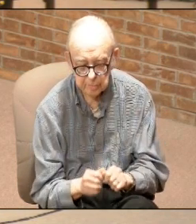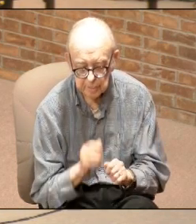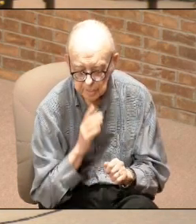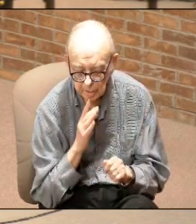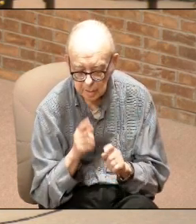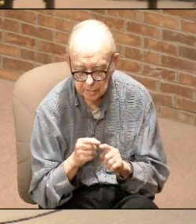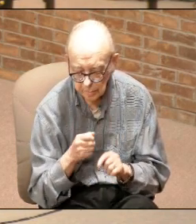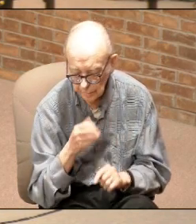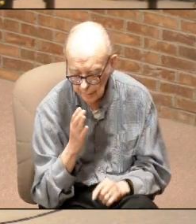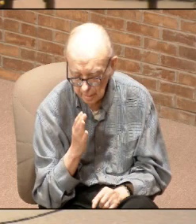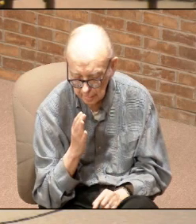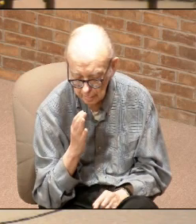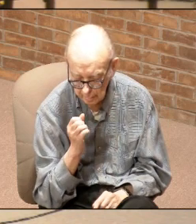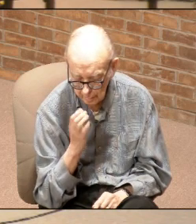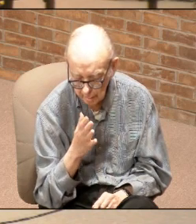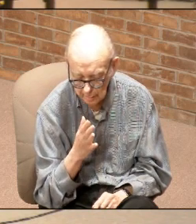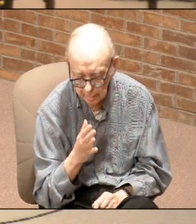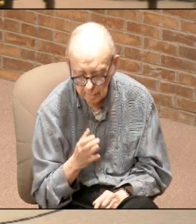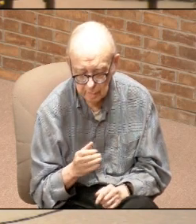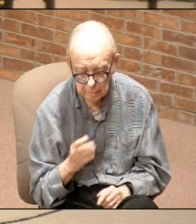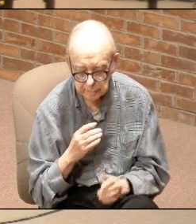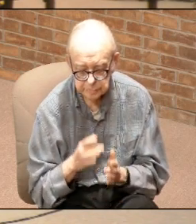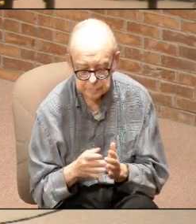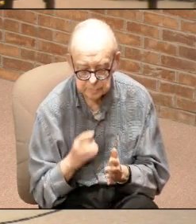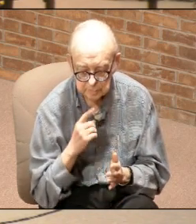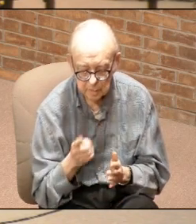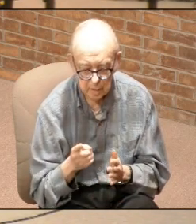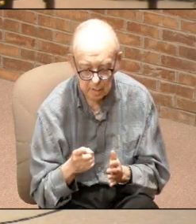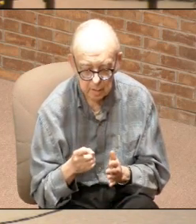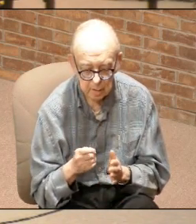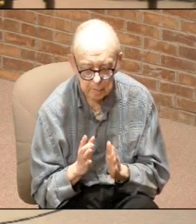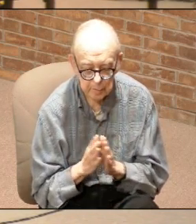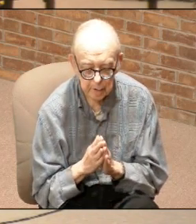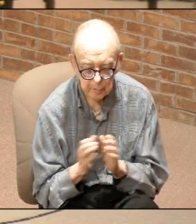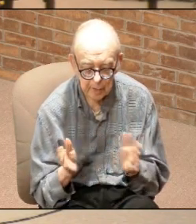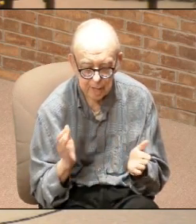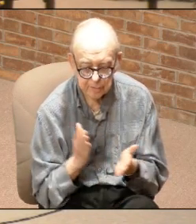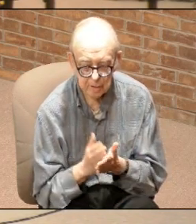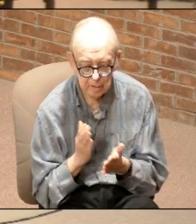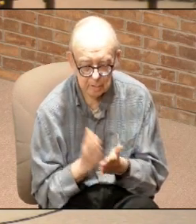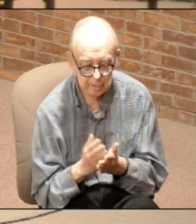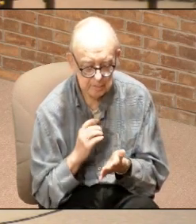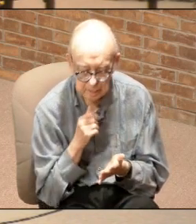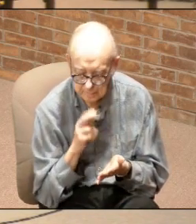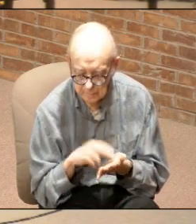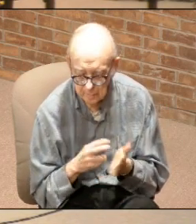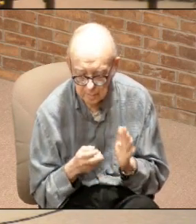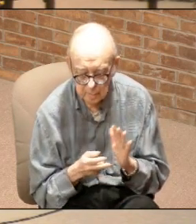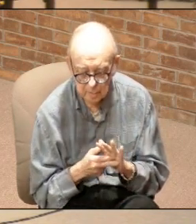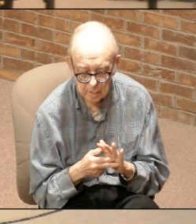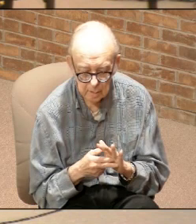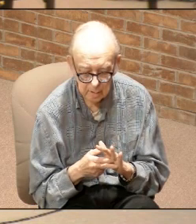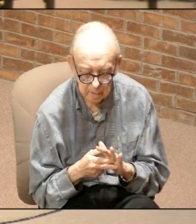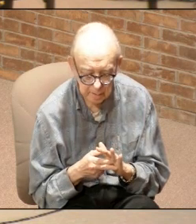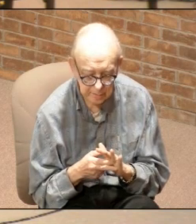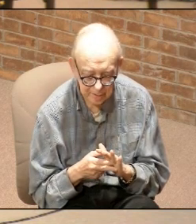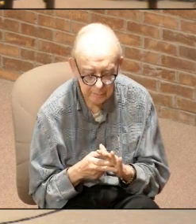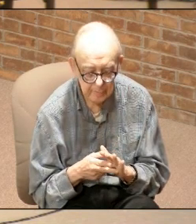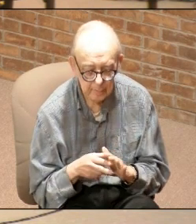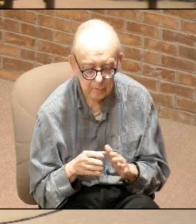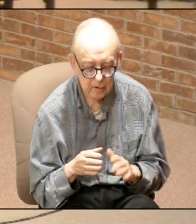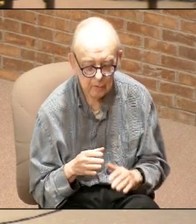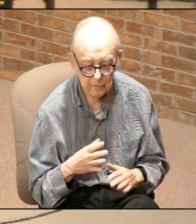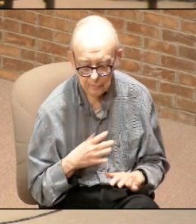wait that's why the bible says to pray without ceasing doesn't necessarily mean it's it's a formal prayer